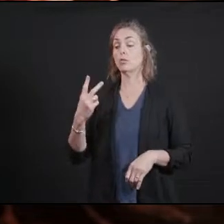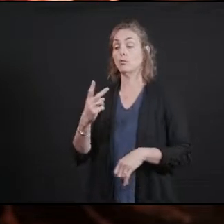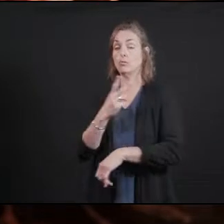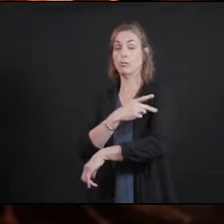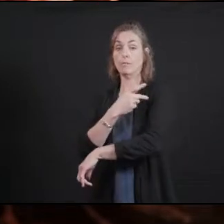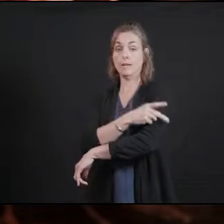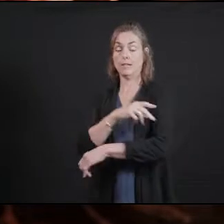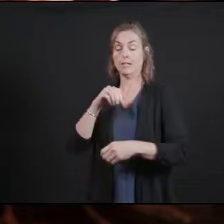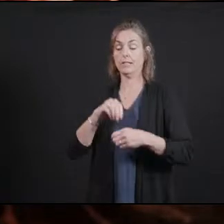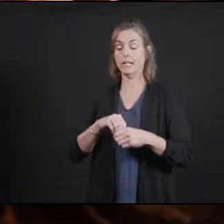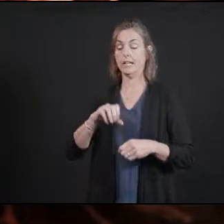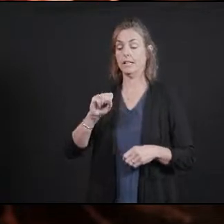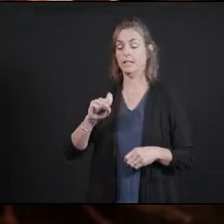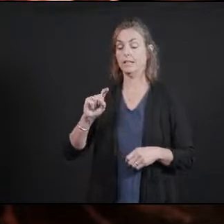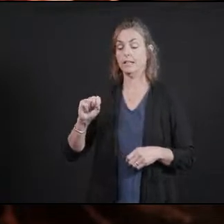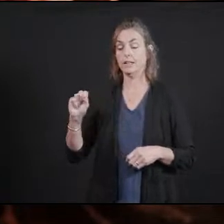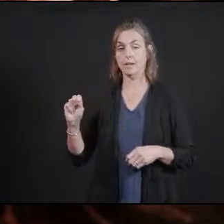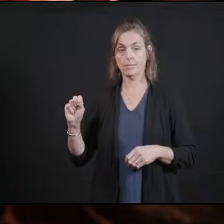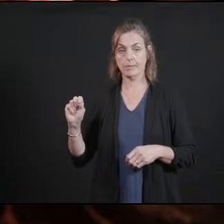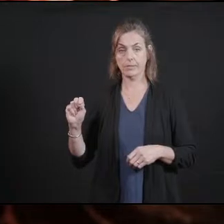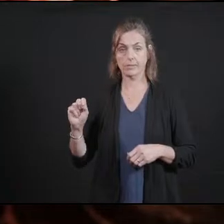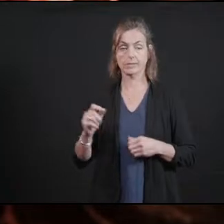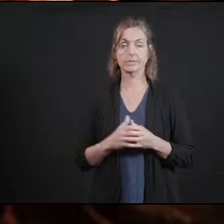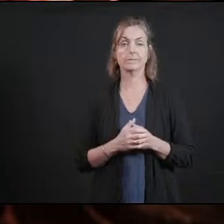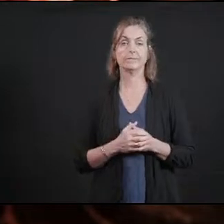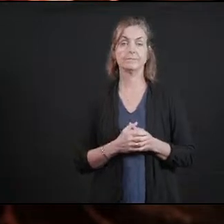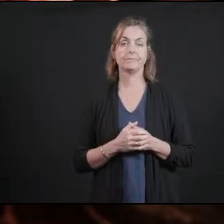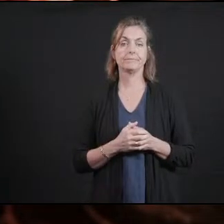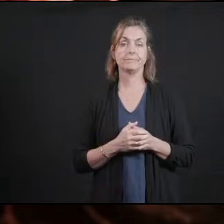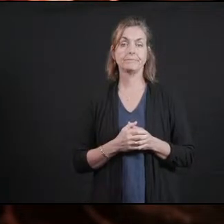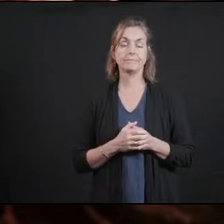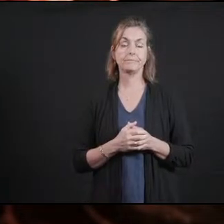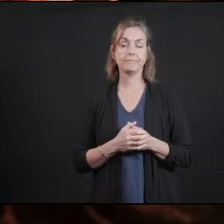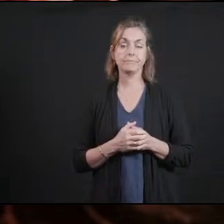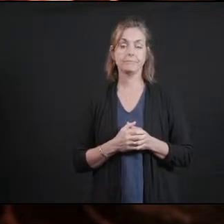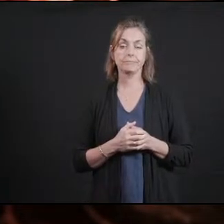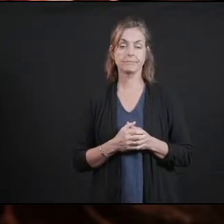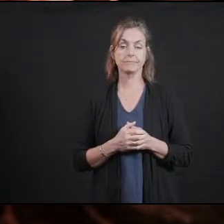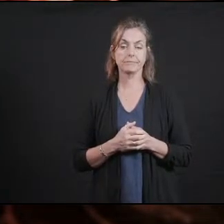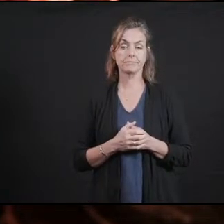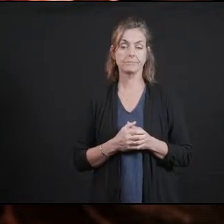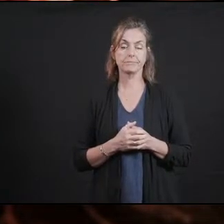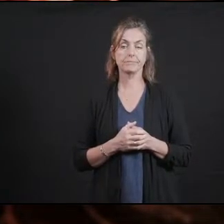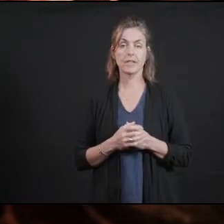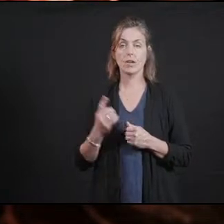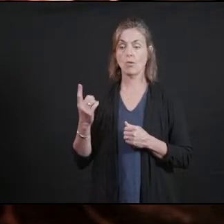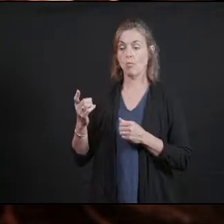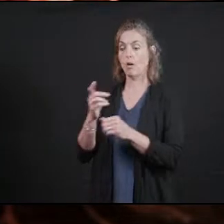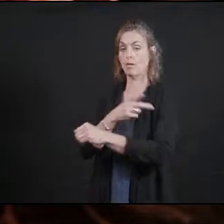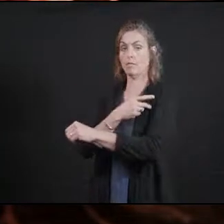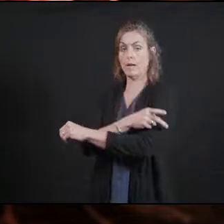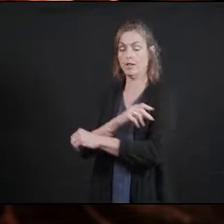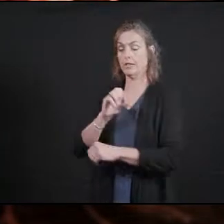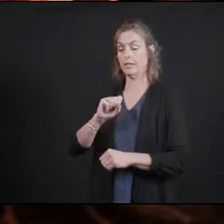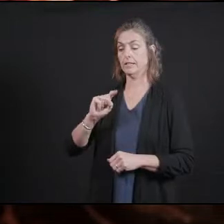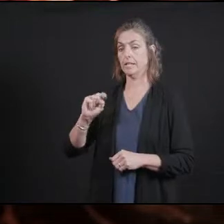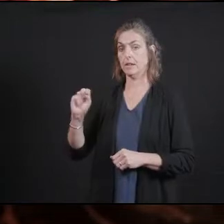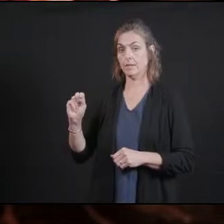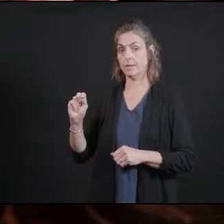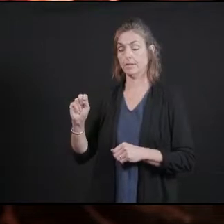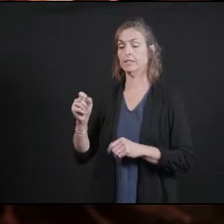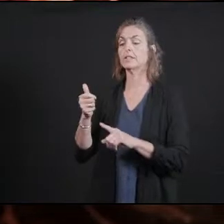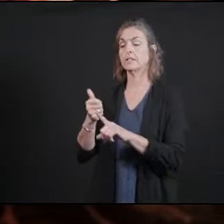patients hospitalized currently at the Roy Lester Schneider Regional Medical Center. One of those patients at RLS